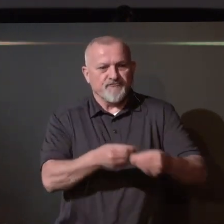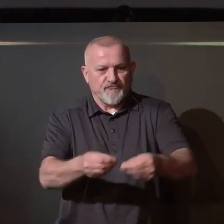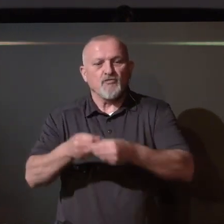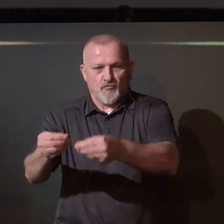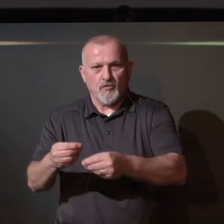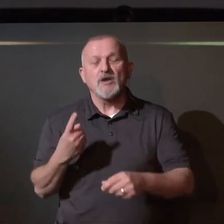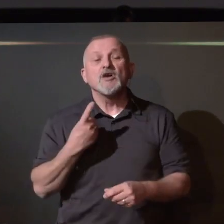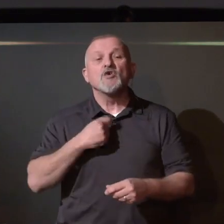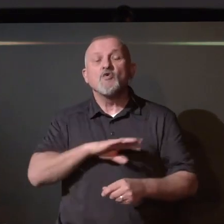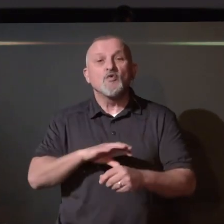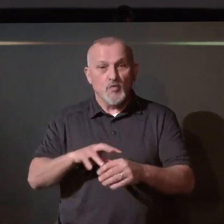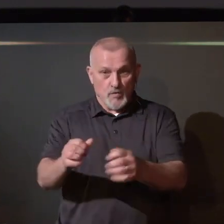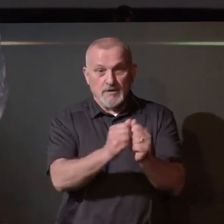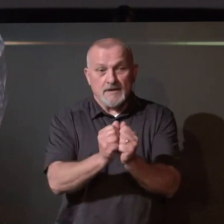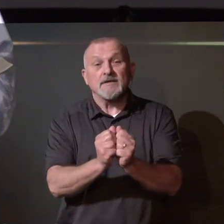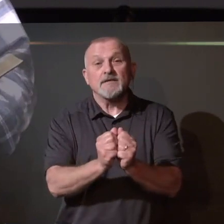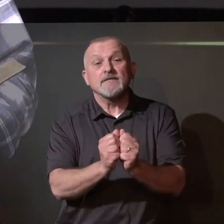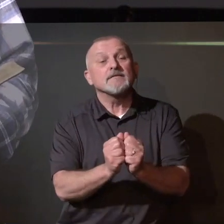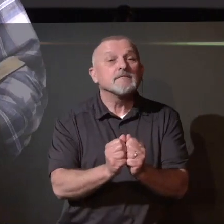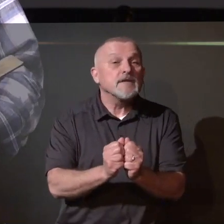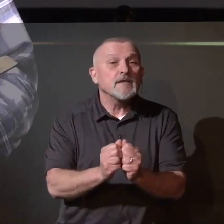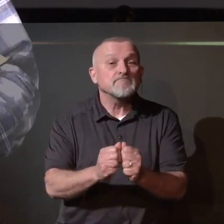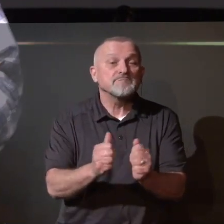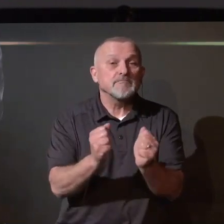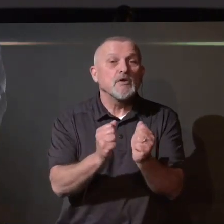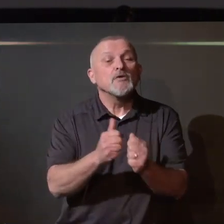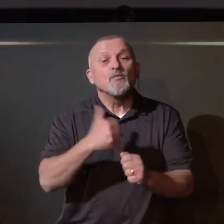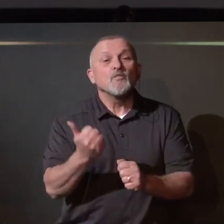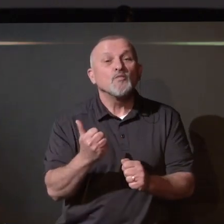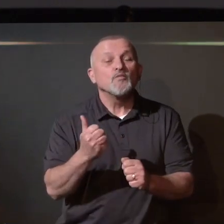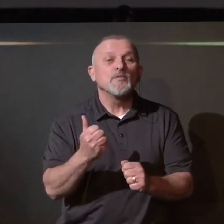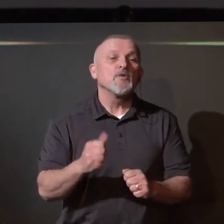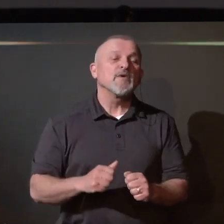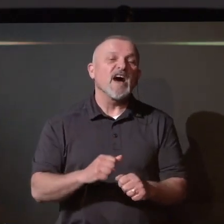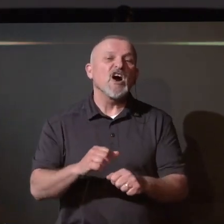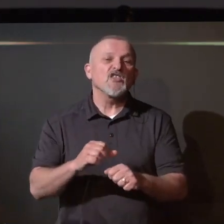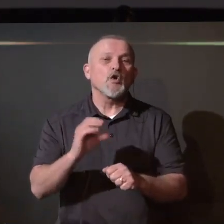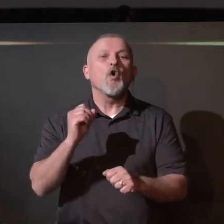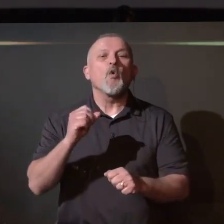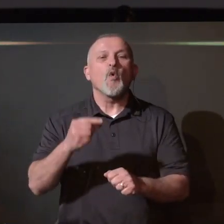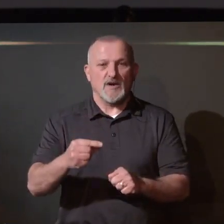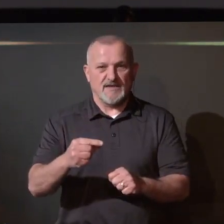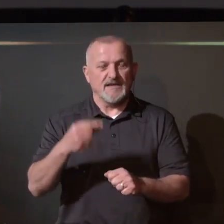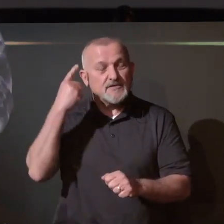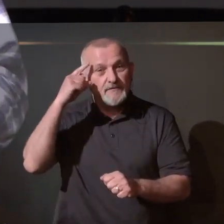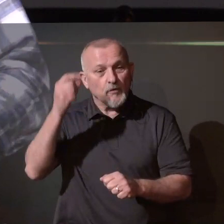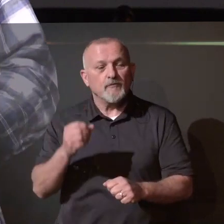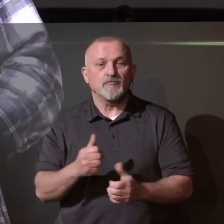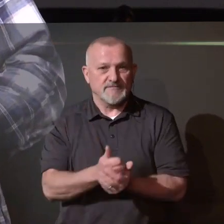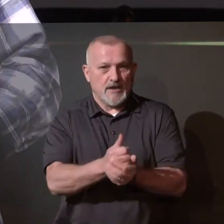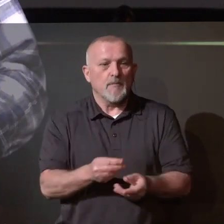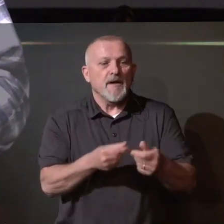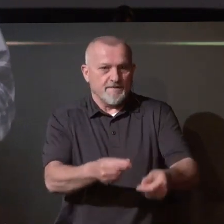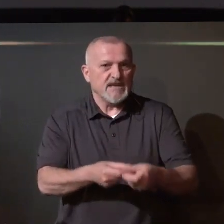with Cumberland County EMA, get foods in the hands of people that need it. They can't get out. We have the cart right outside